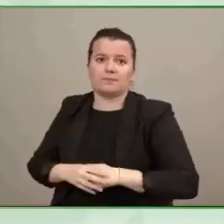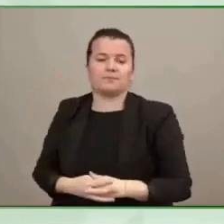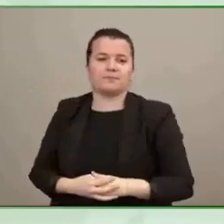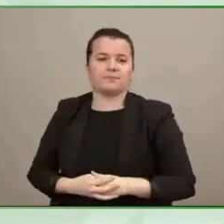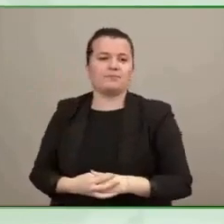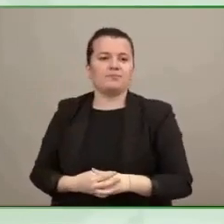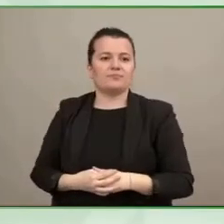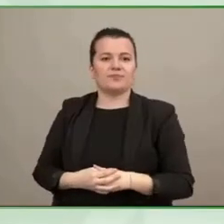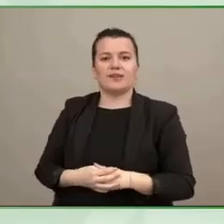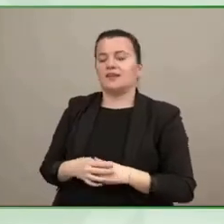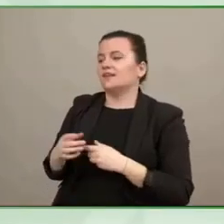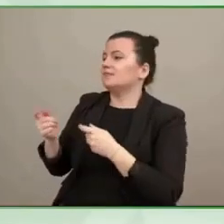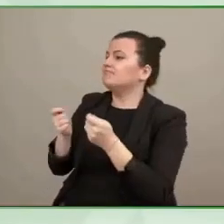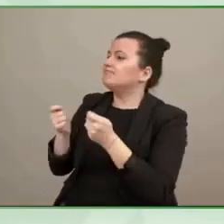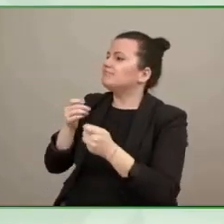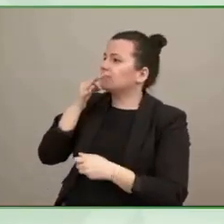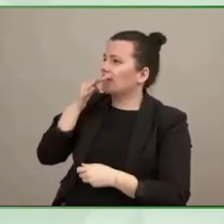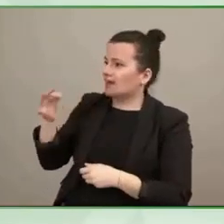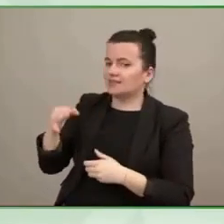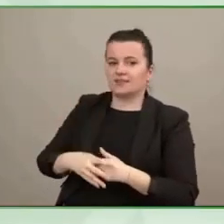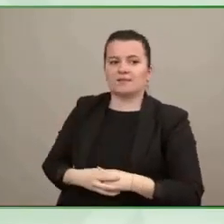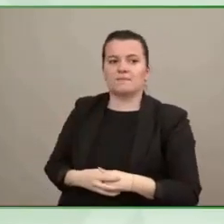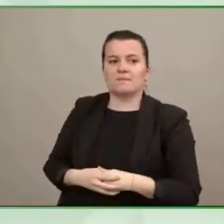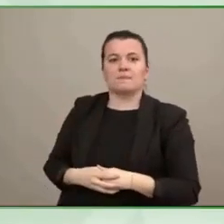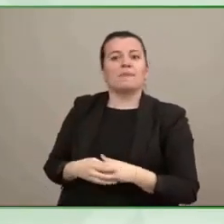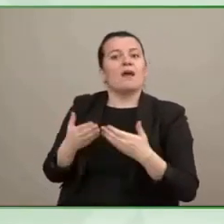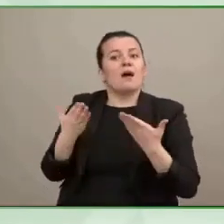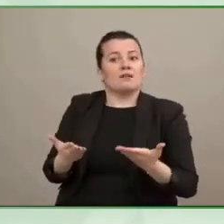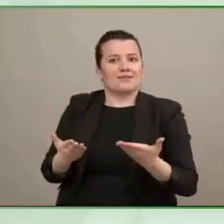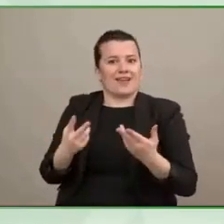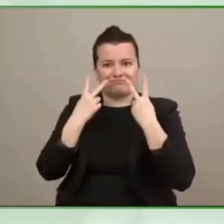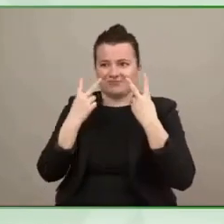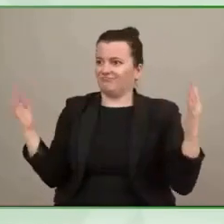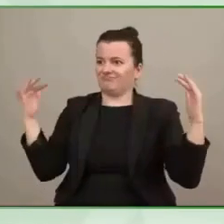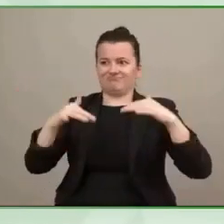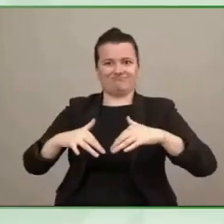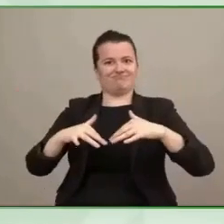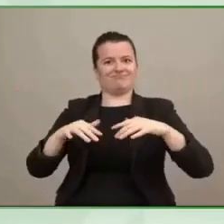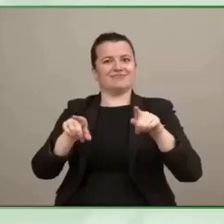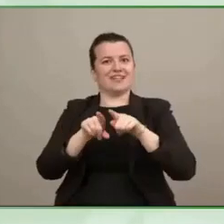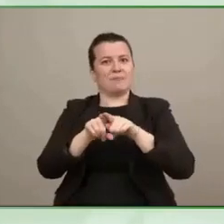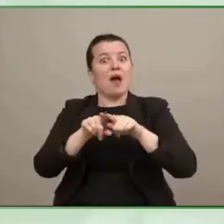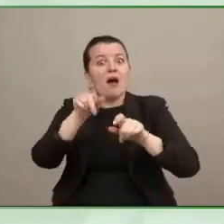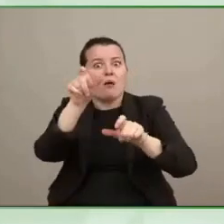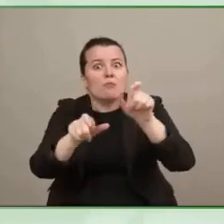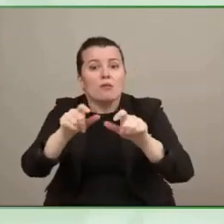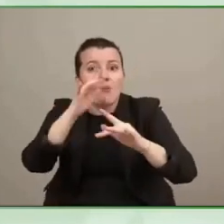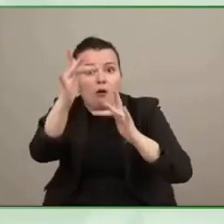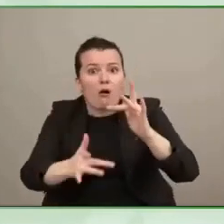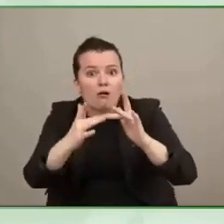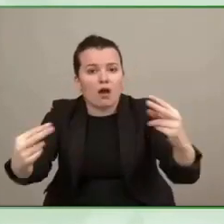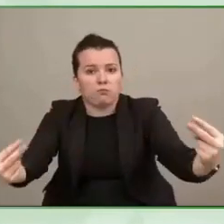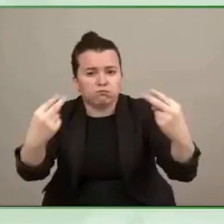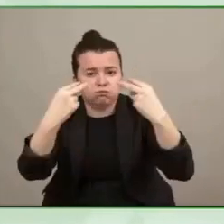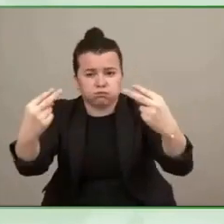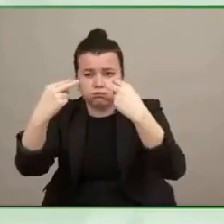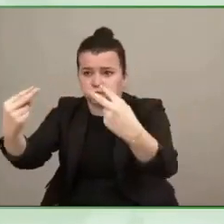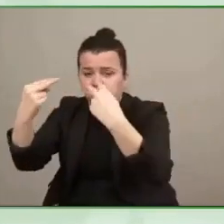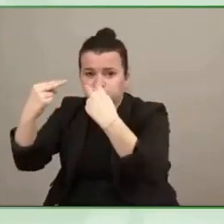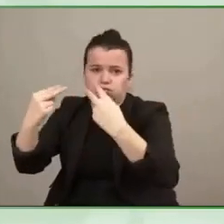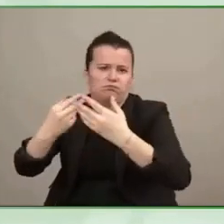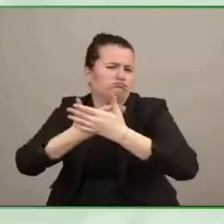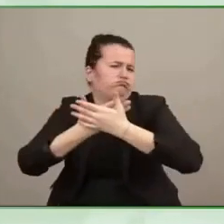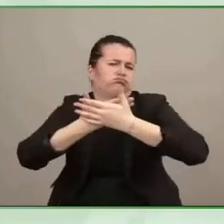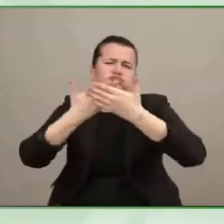Dear Fuad, we are live and this conference is being followed by any corner, from any corner